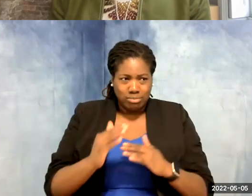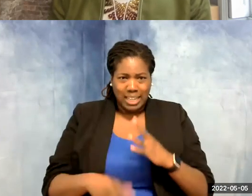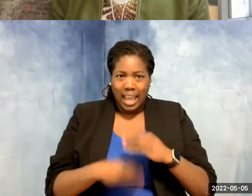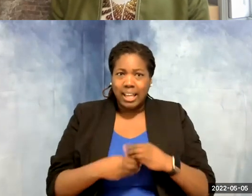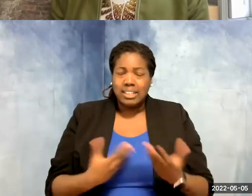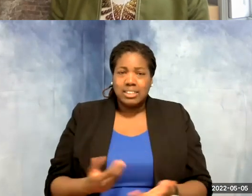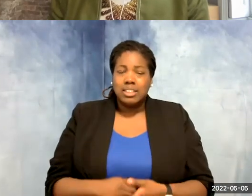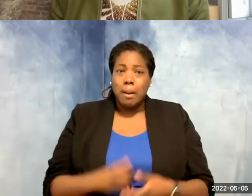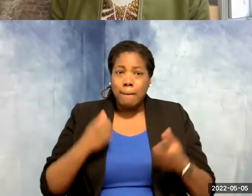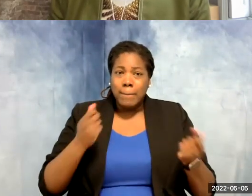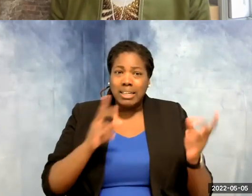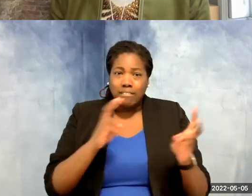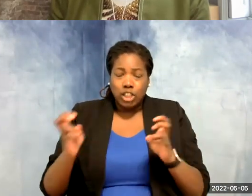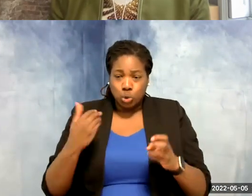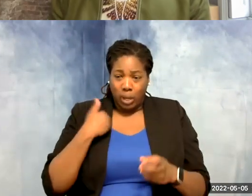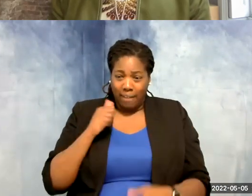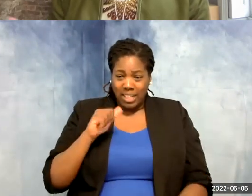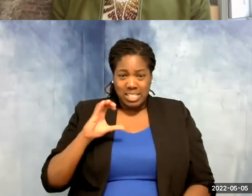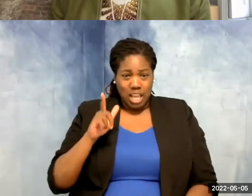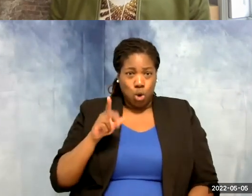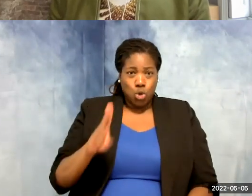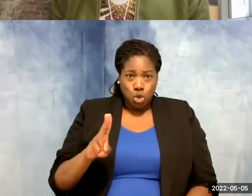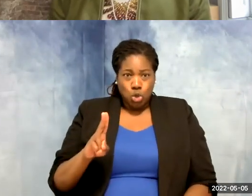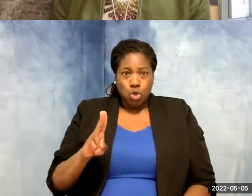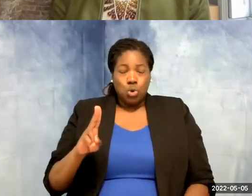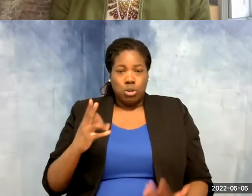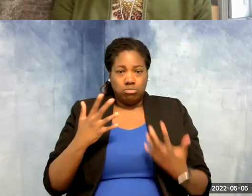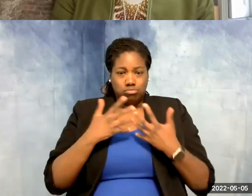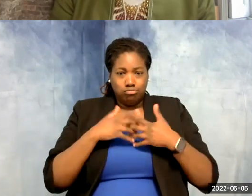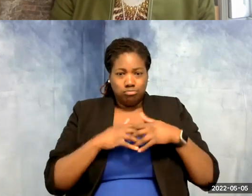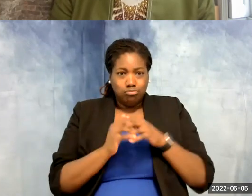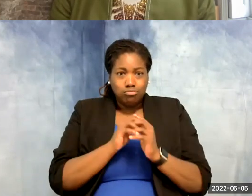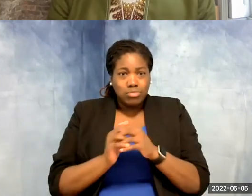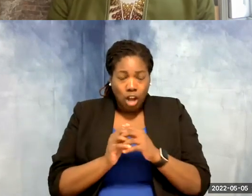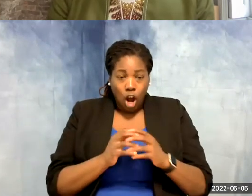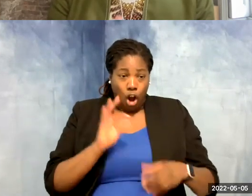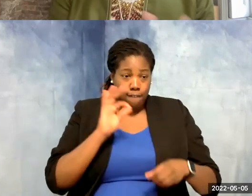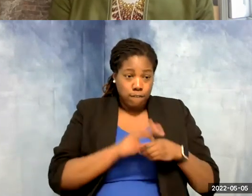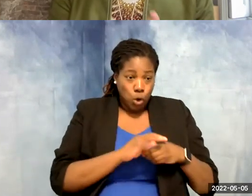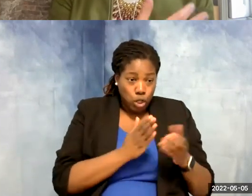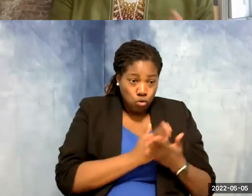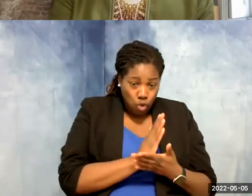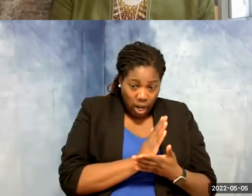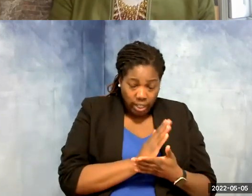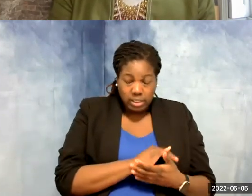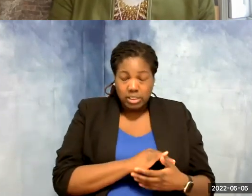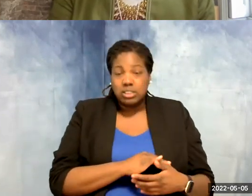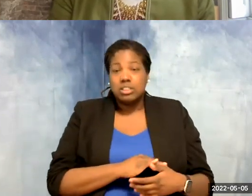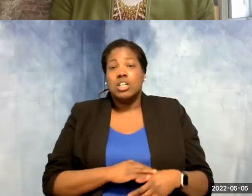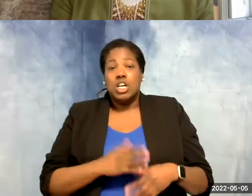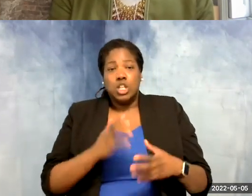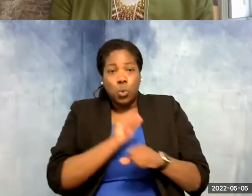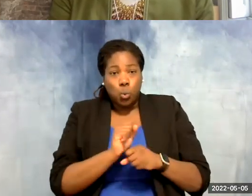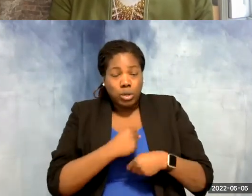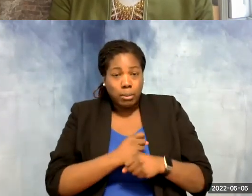So many of the issues that we work on at the ACLU are intertwined, and that includes our voting rights friends who are working to make sure that